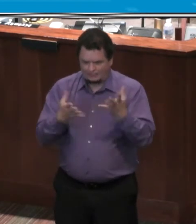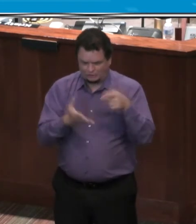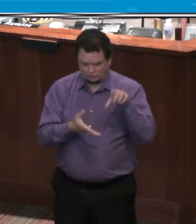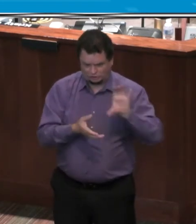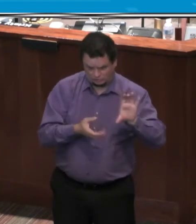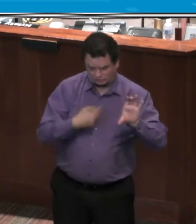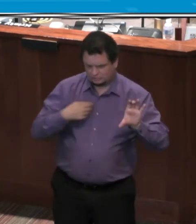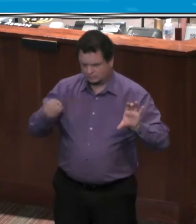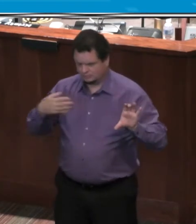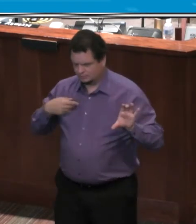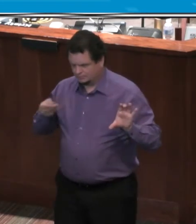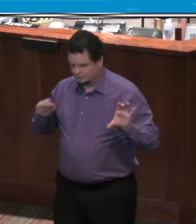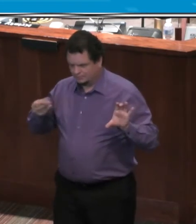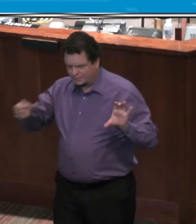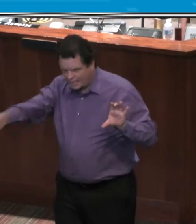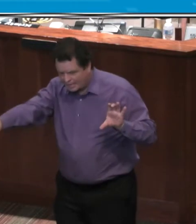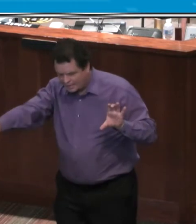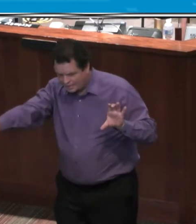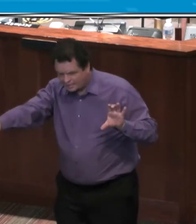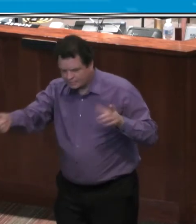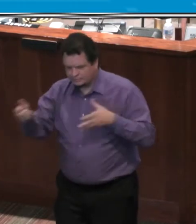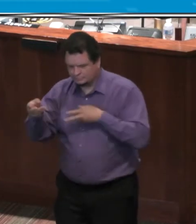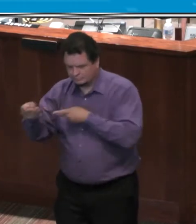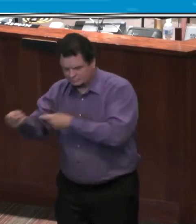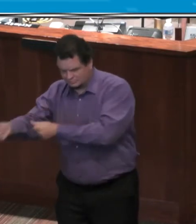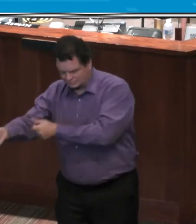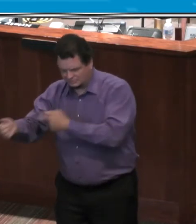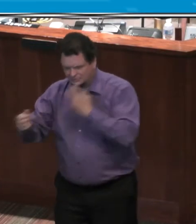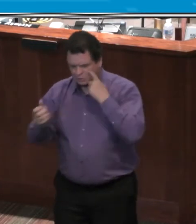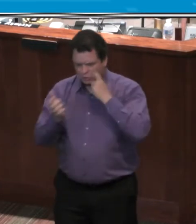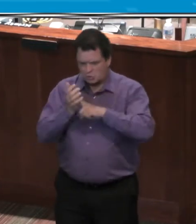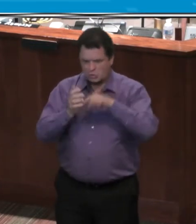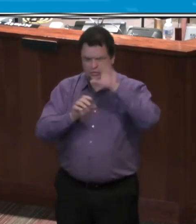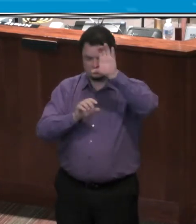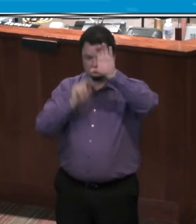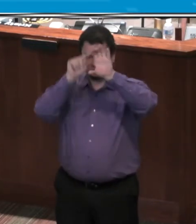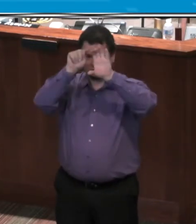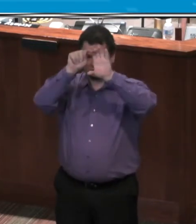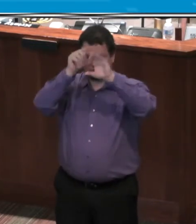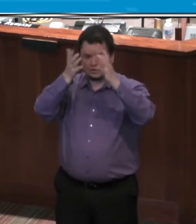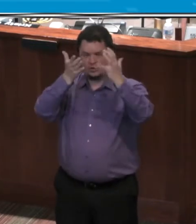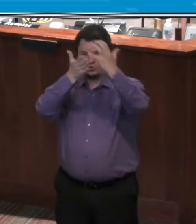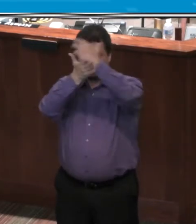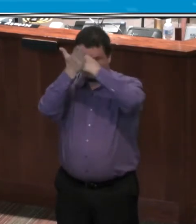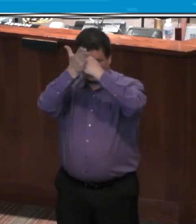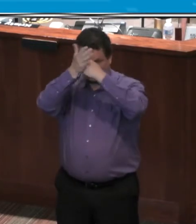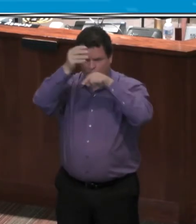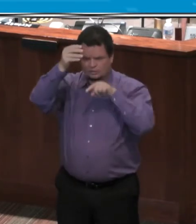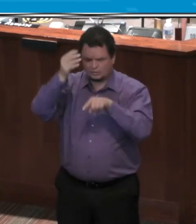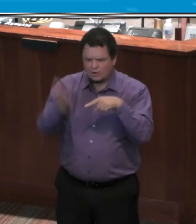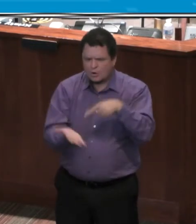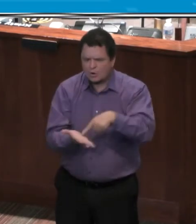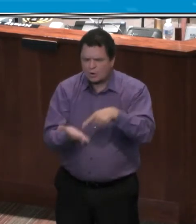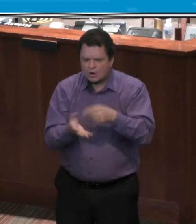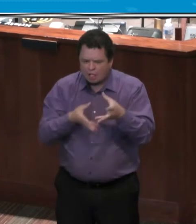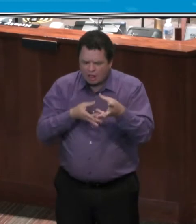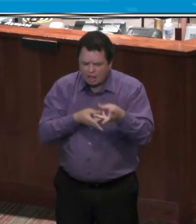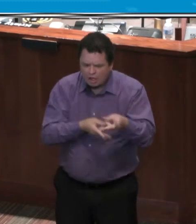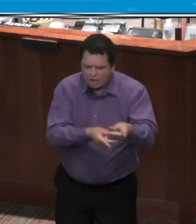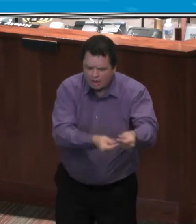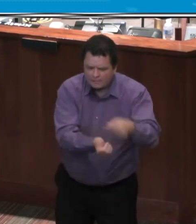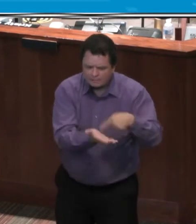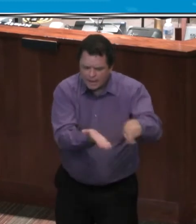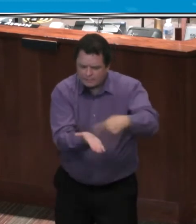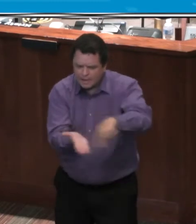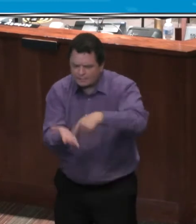it as revenue and expense. Thank you. I just want to make sure we had that clear. Mm-hmm. Kari, did you have a question? No? Any other board